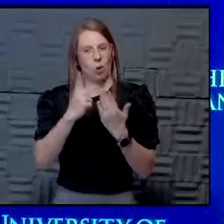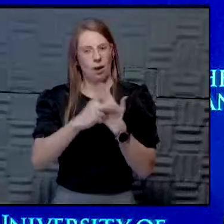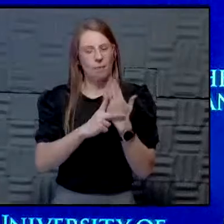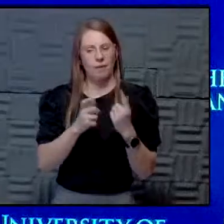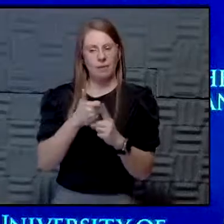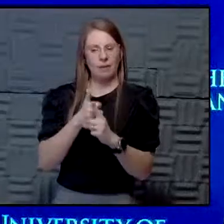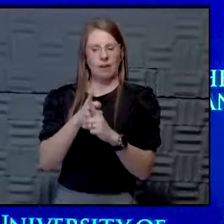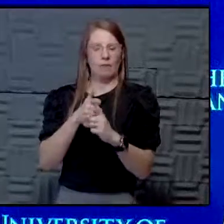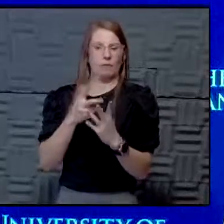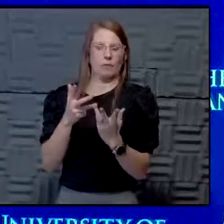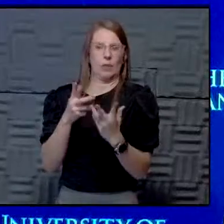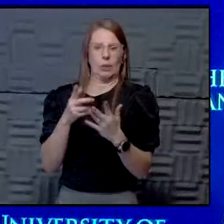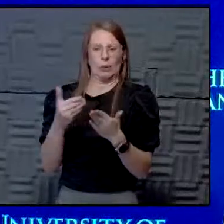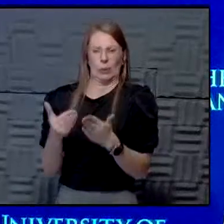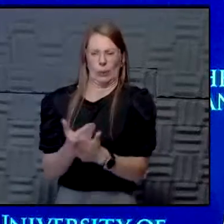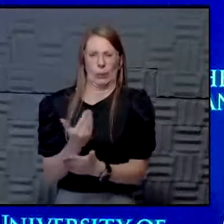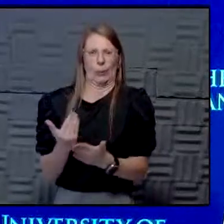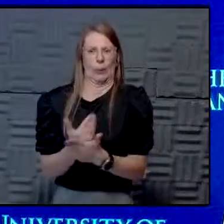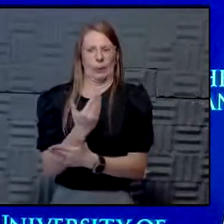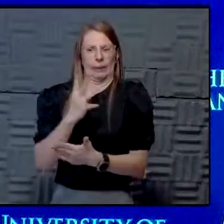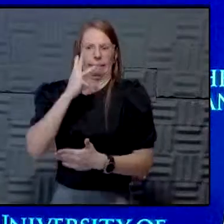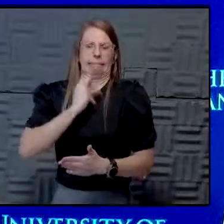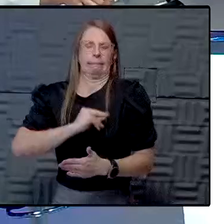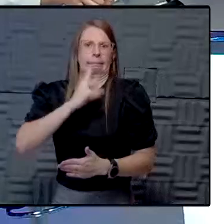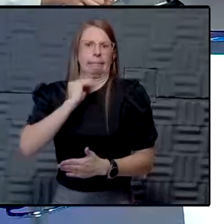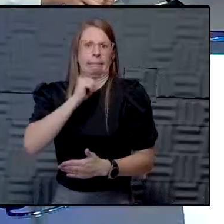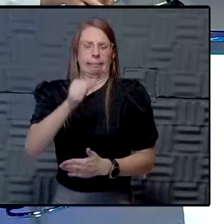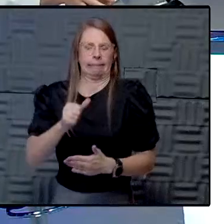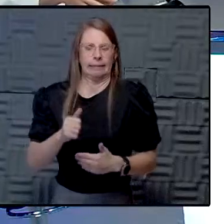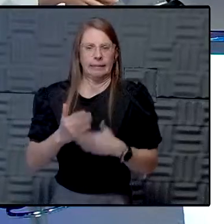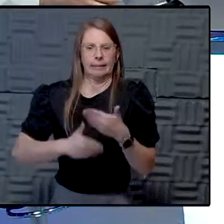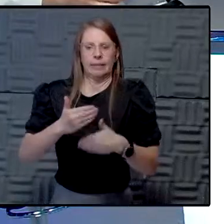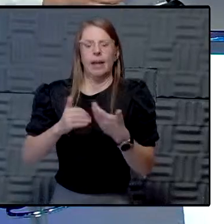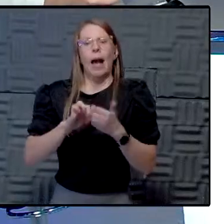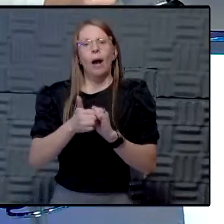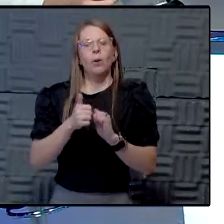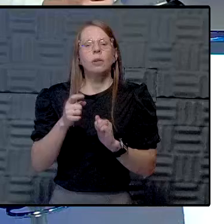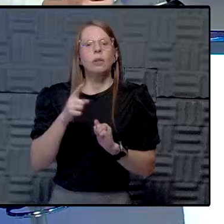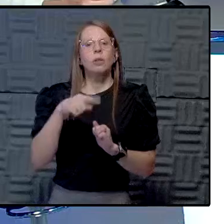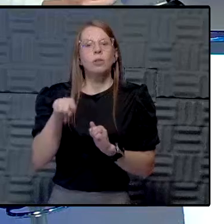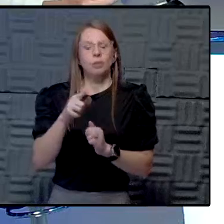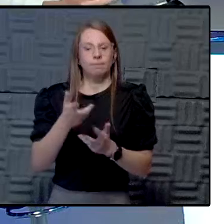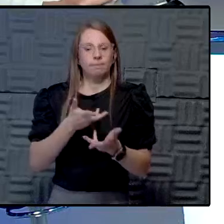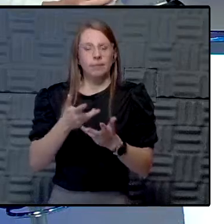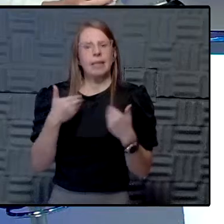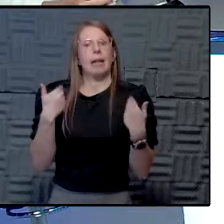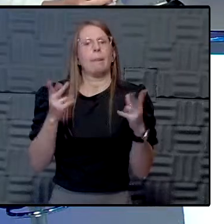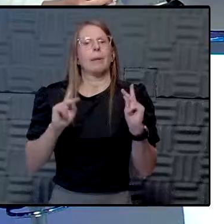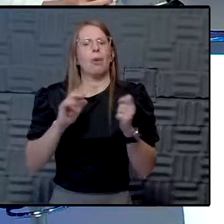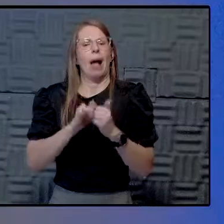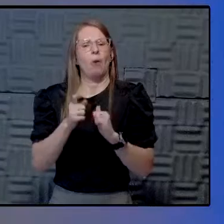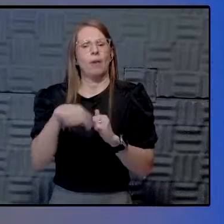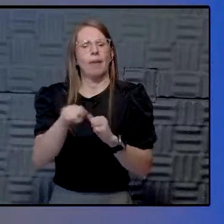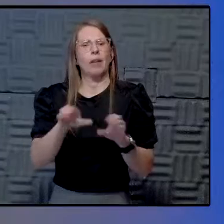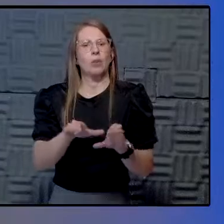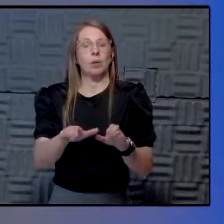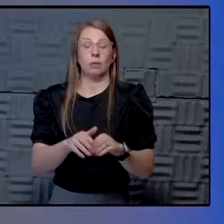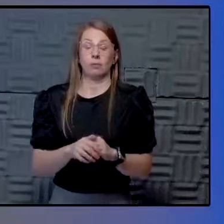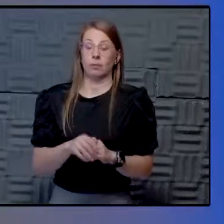to know how to handle that. How have your young team members, residents, and nursing staff, how have the younger folks done? I think